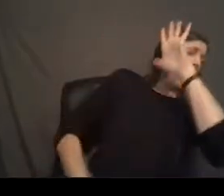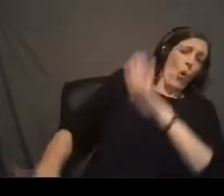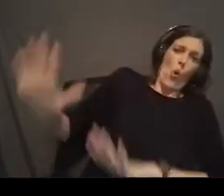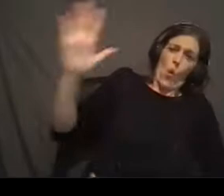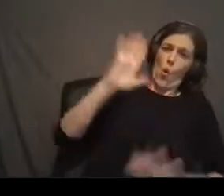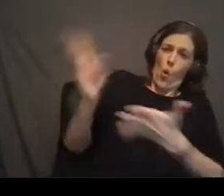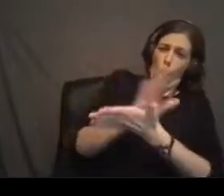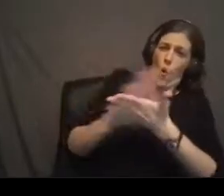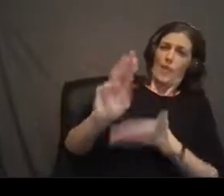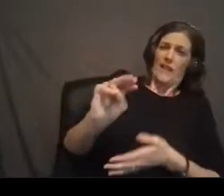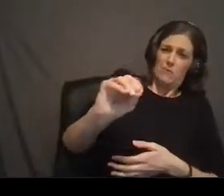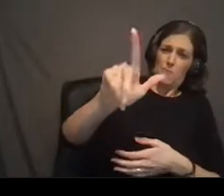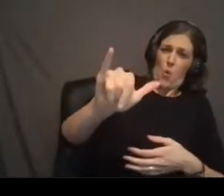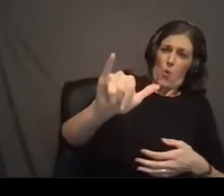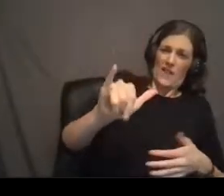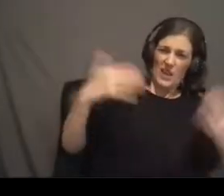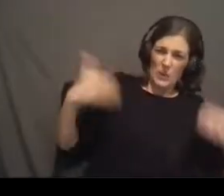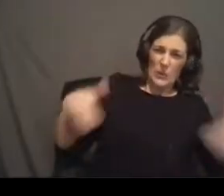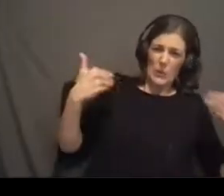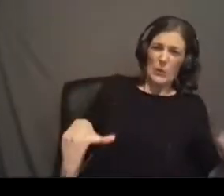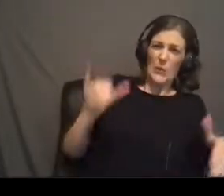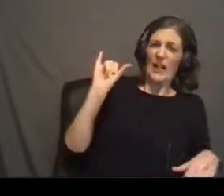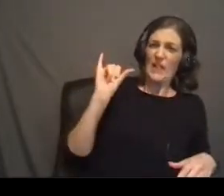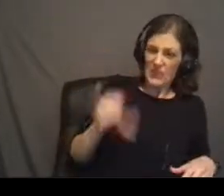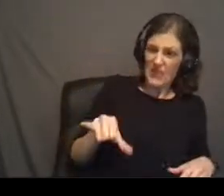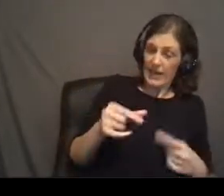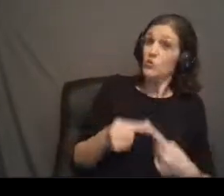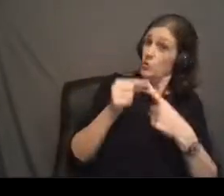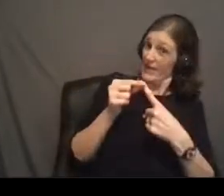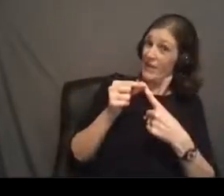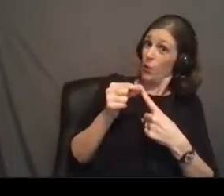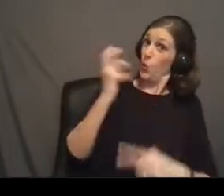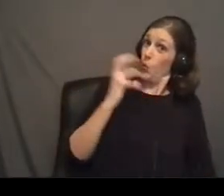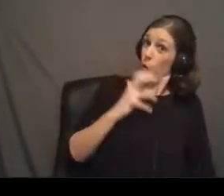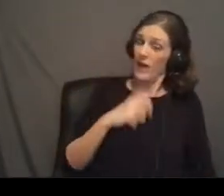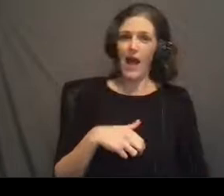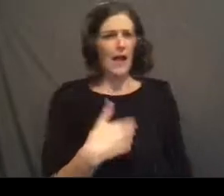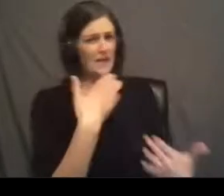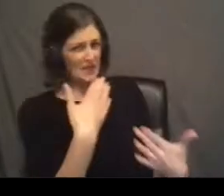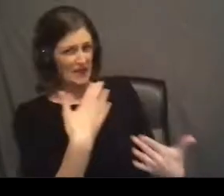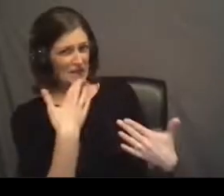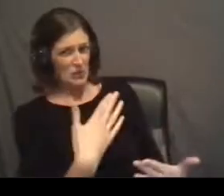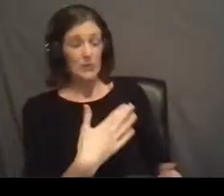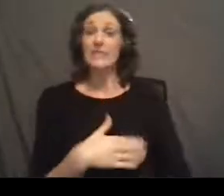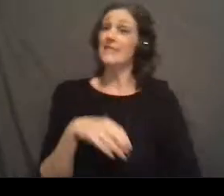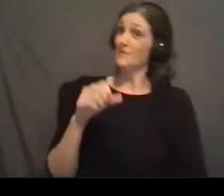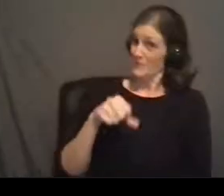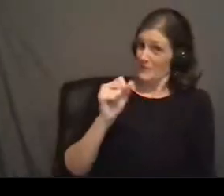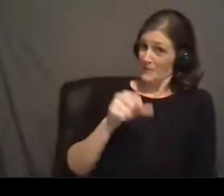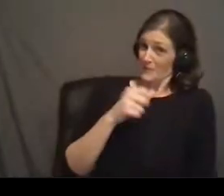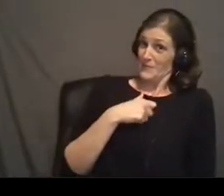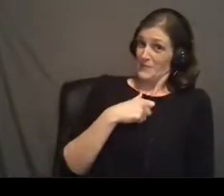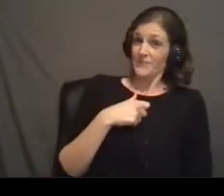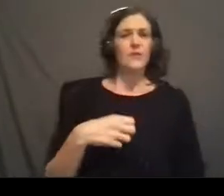Holy moly! Oh, that is, that is unique. Woo! Thank you. Mm-hmm.